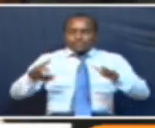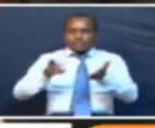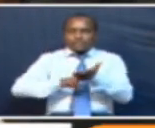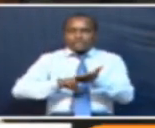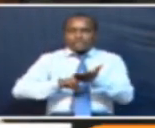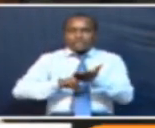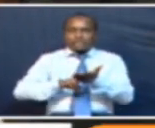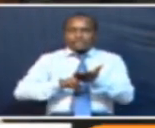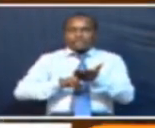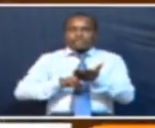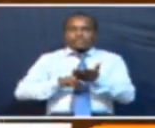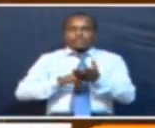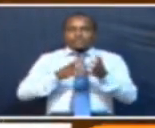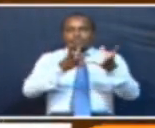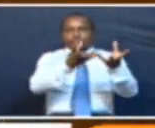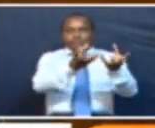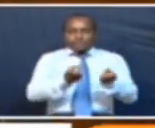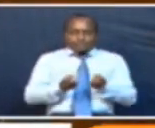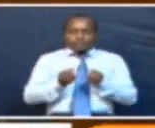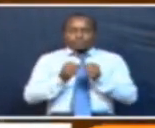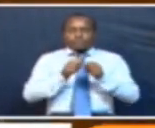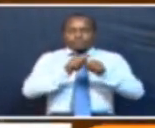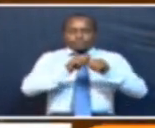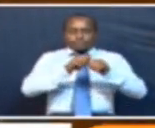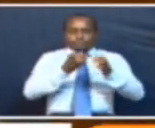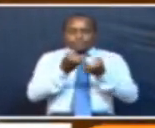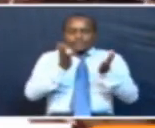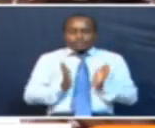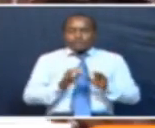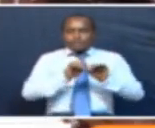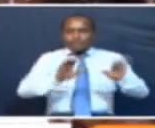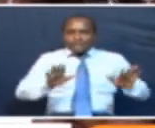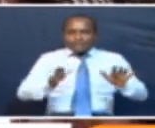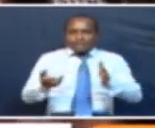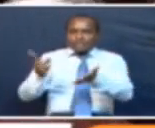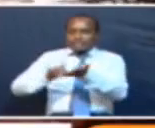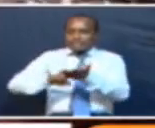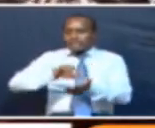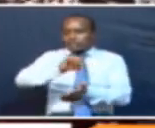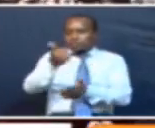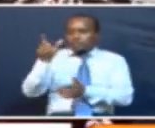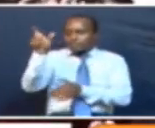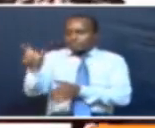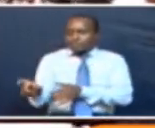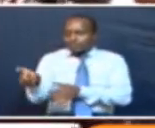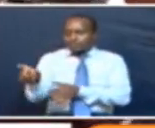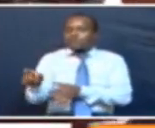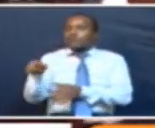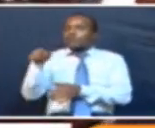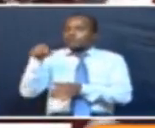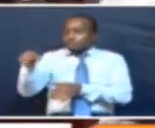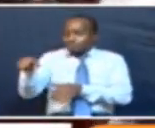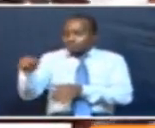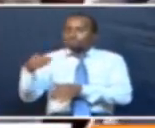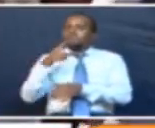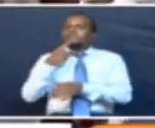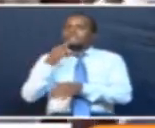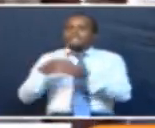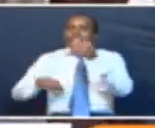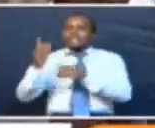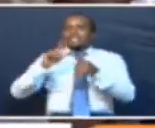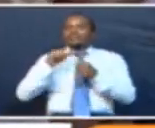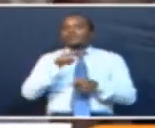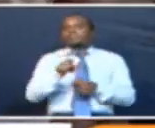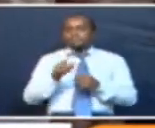and deceitfully dispossess a businessman of his land by registering it to a different individual who would then purport to sell it to him.